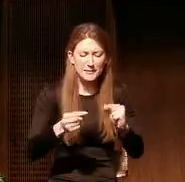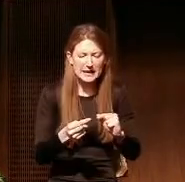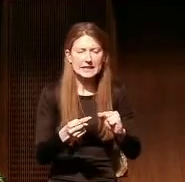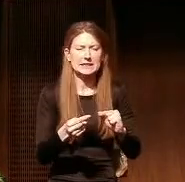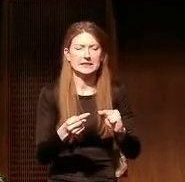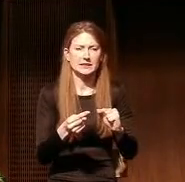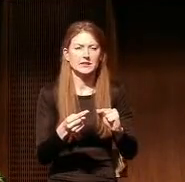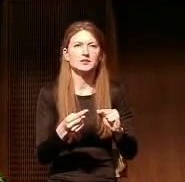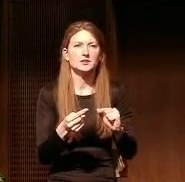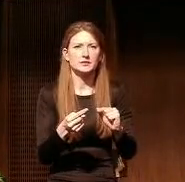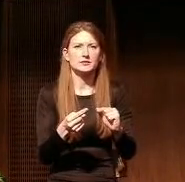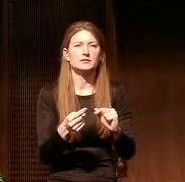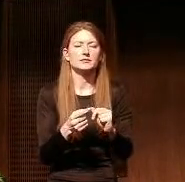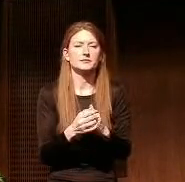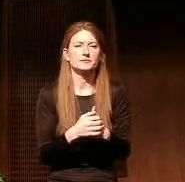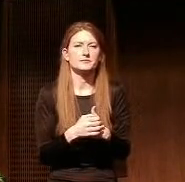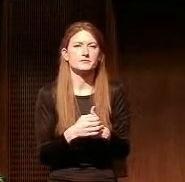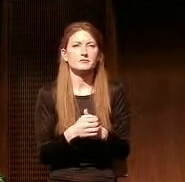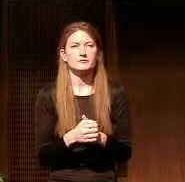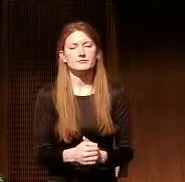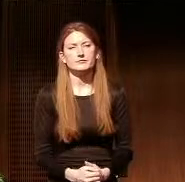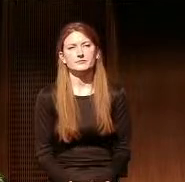agony.